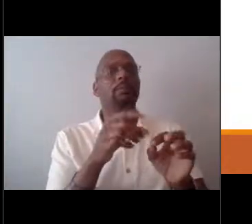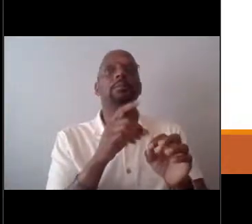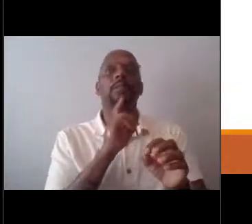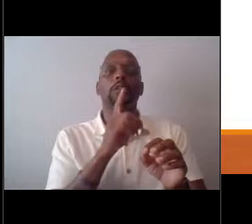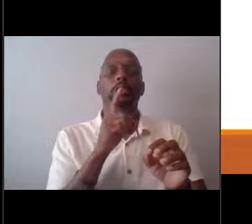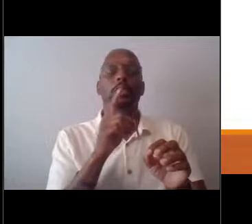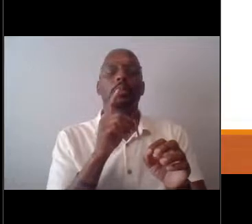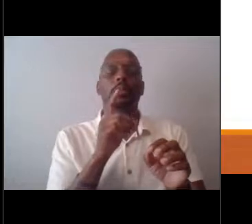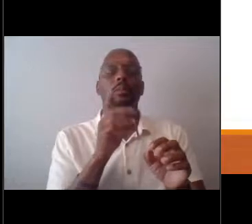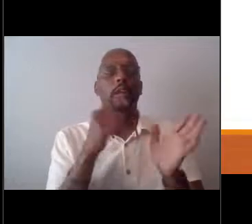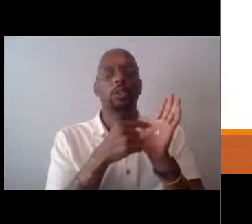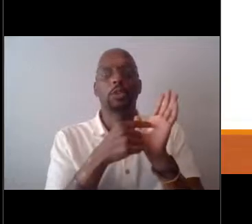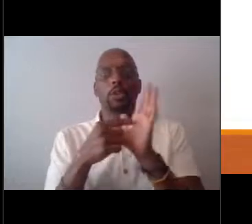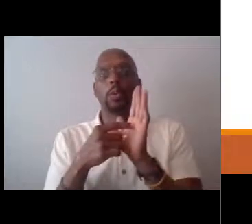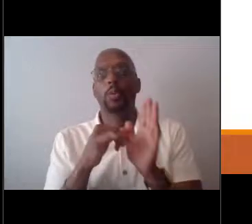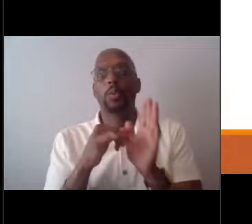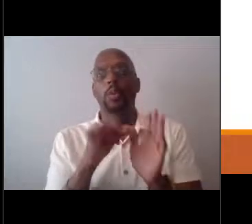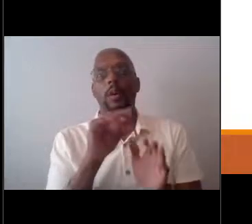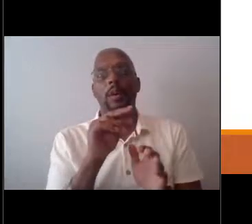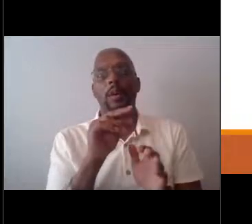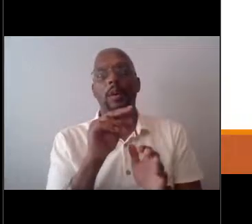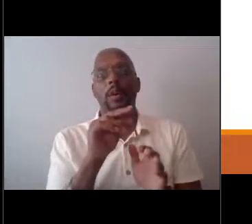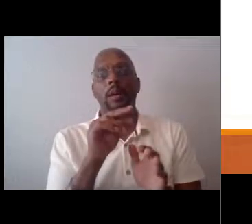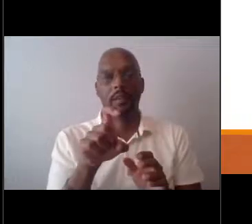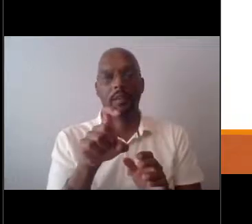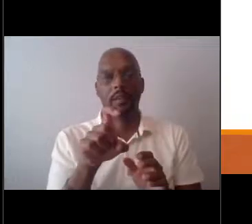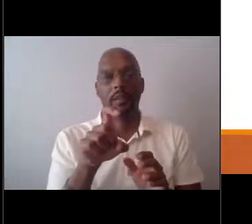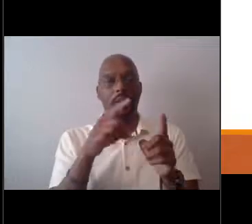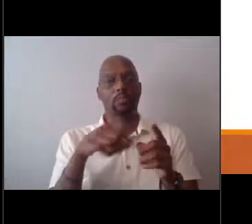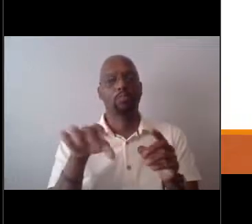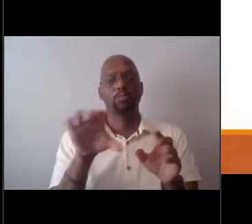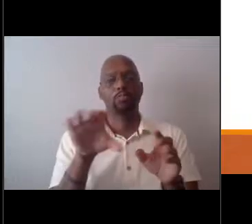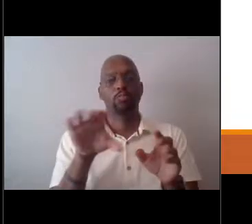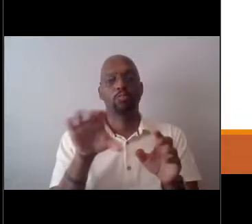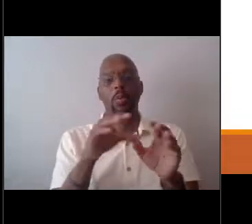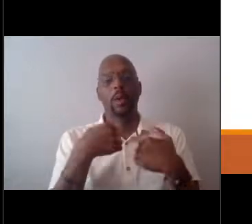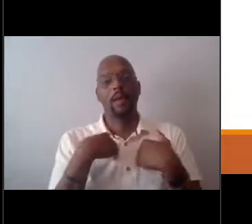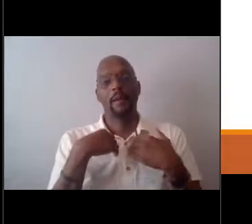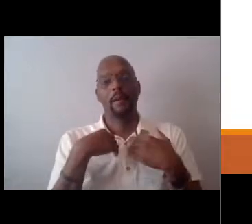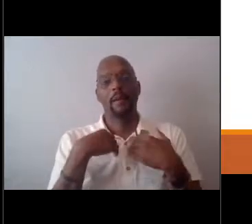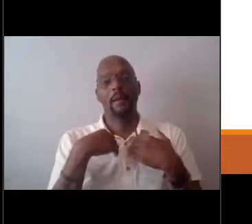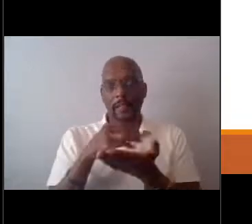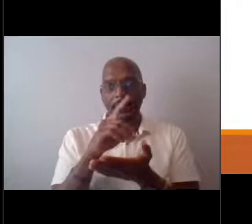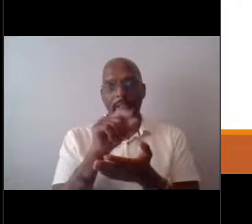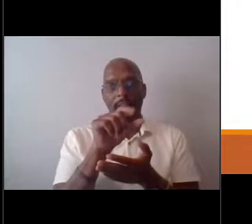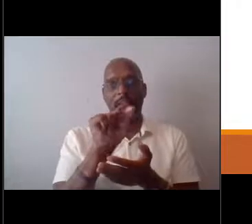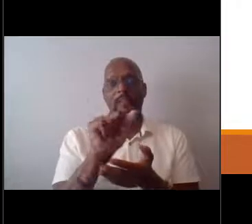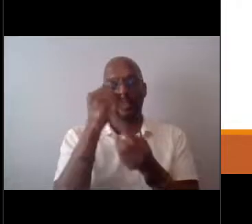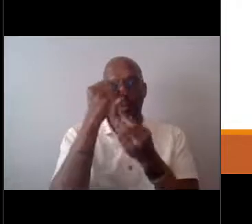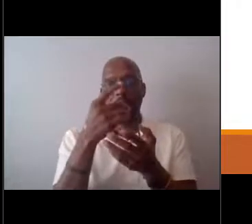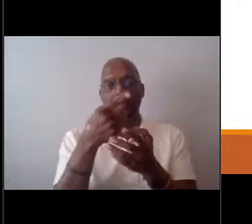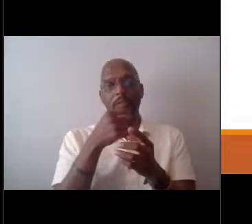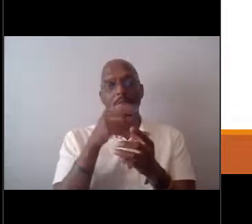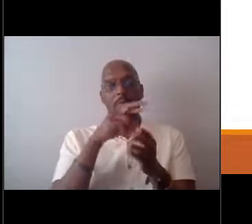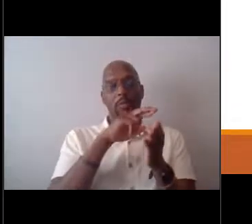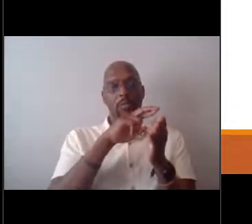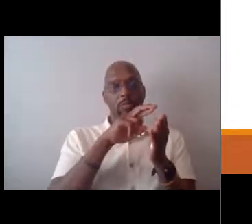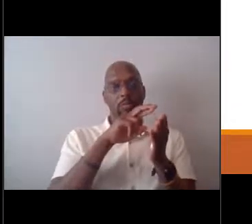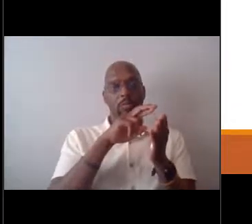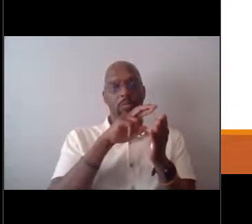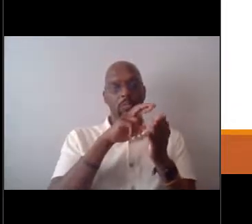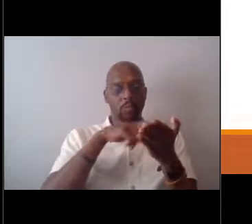equity index. So what we've done is we've taken data from the UC Berkeley Safe Transportation Research and Education Center, which is